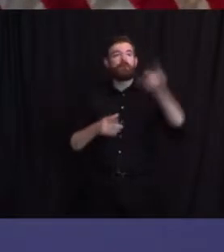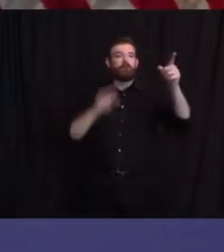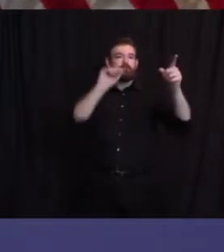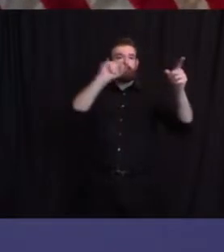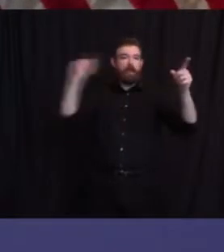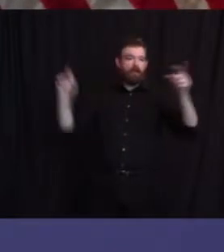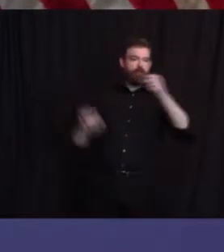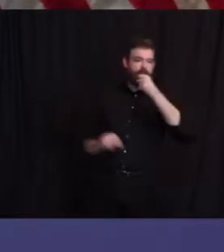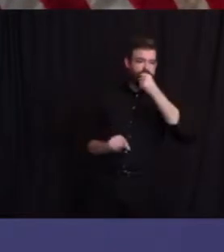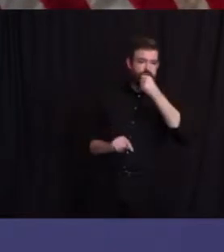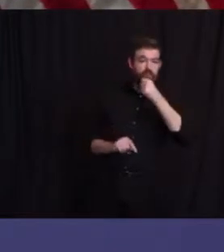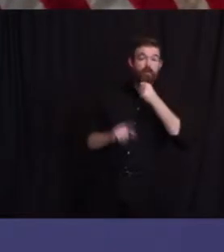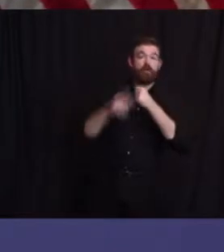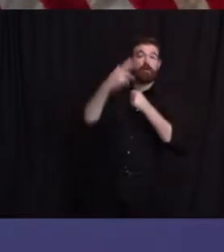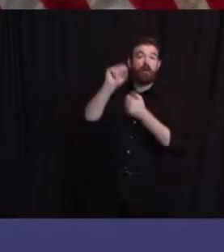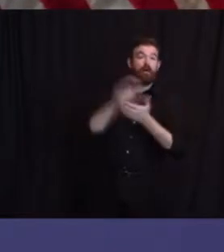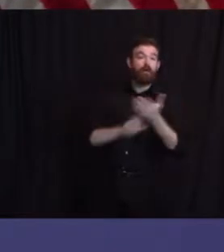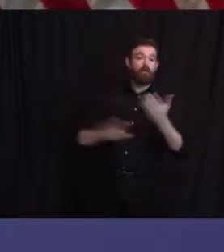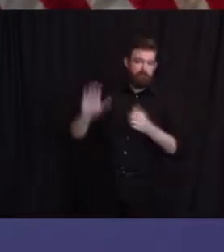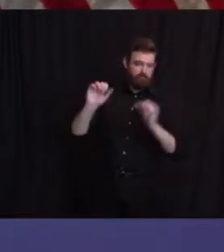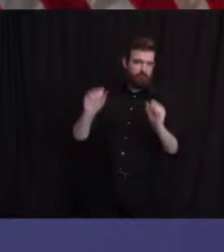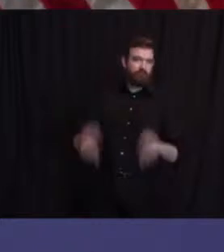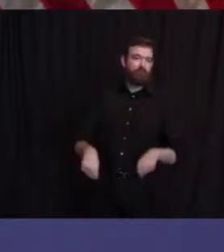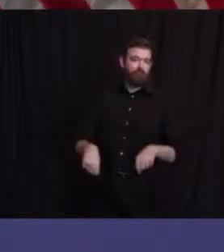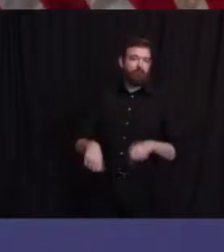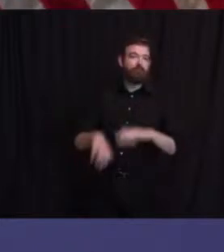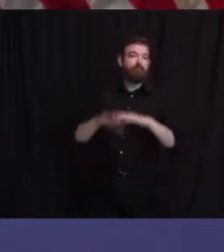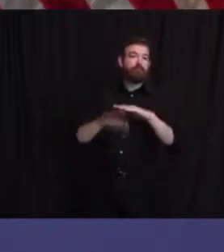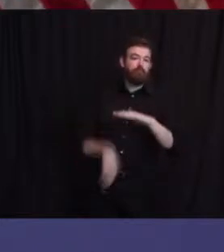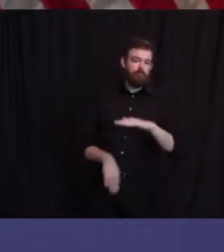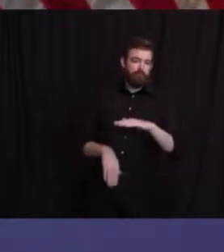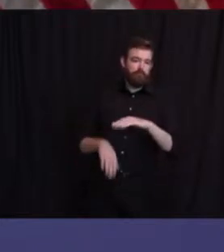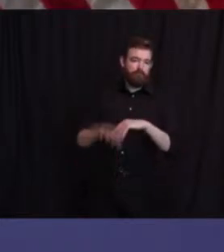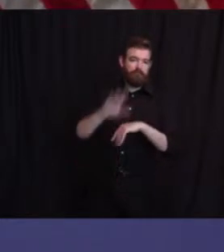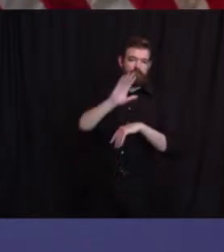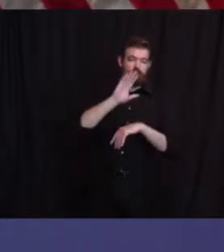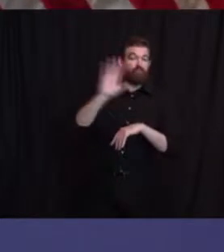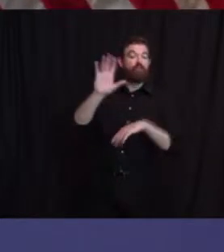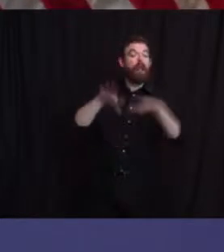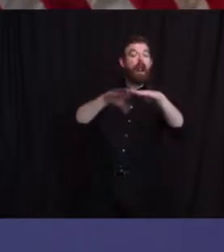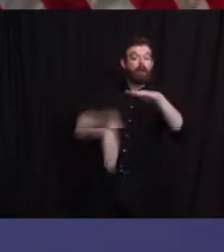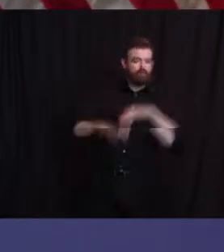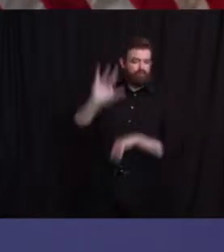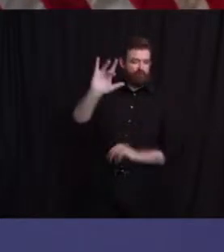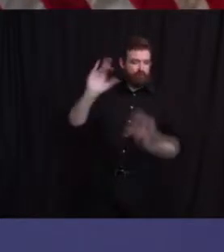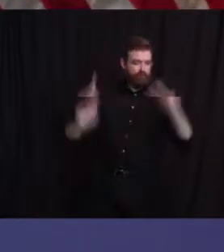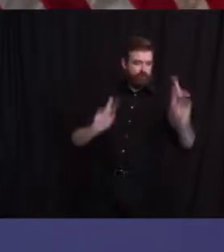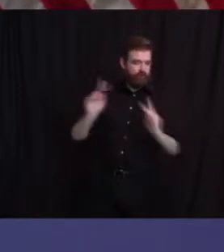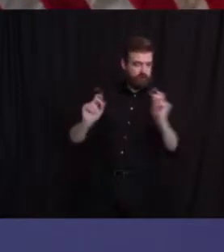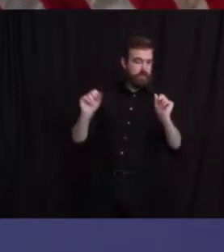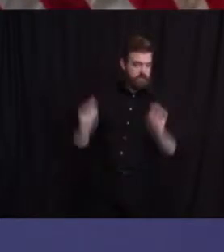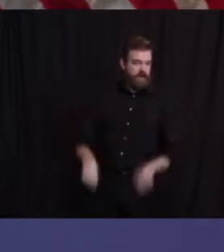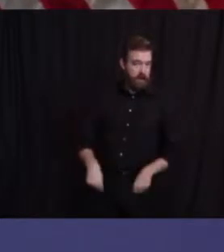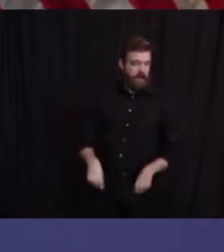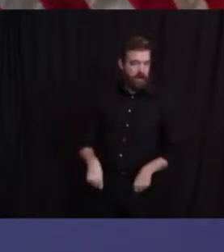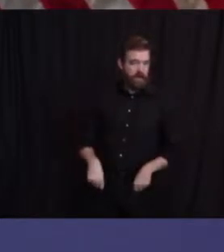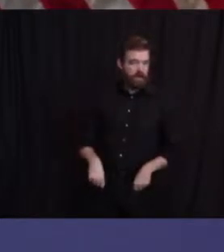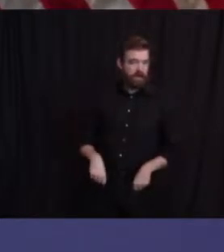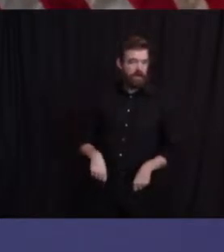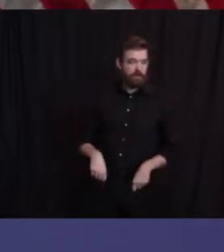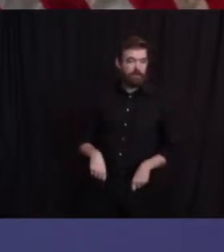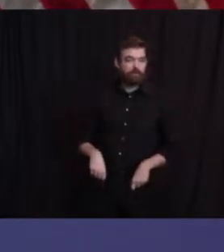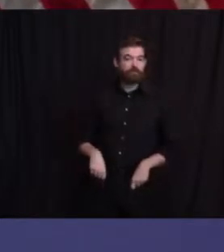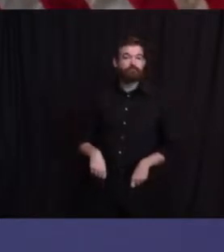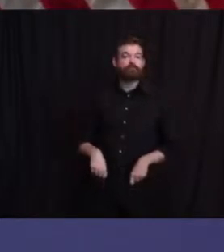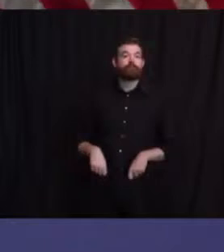25 people or fewer non-contact outdoor activities, but it's not limited to youth. As you know, we made clear last week that professional sports